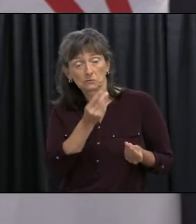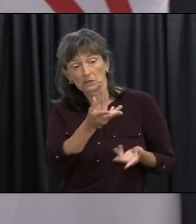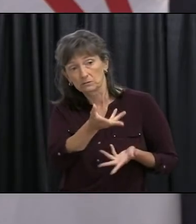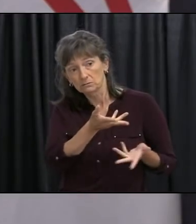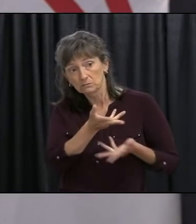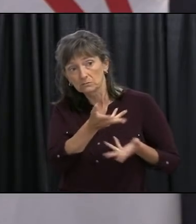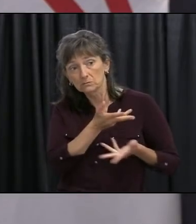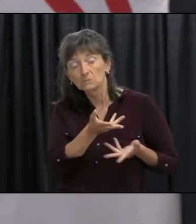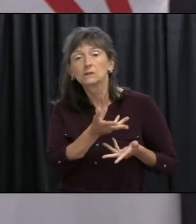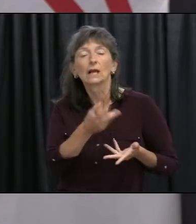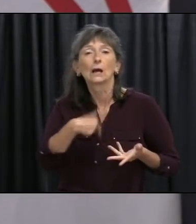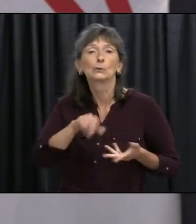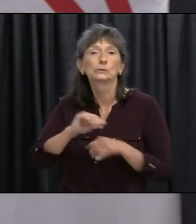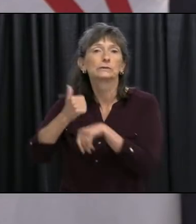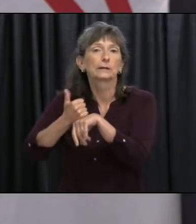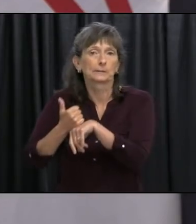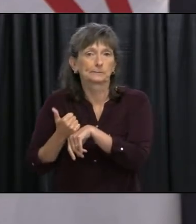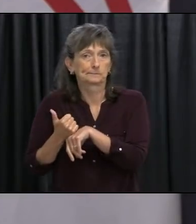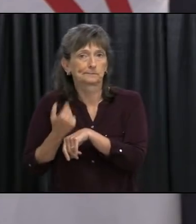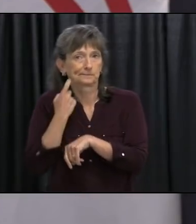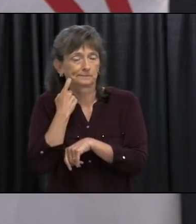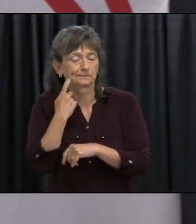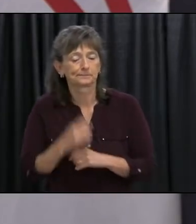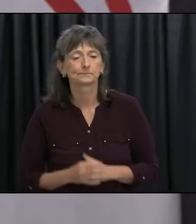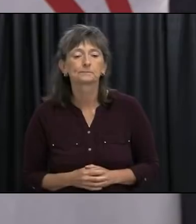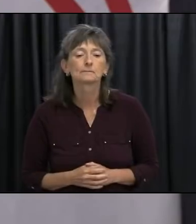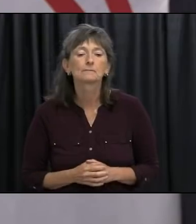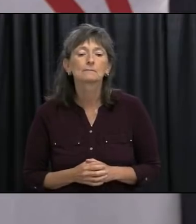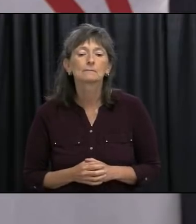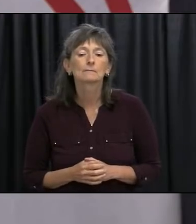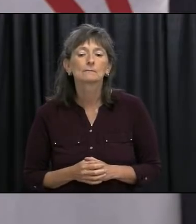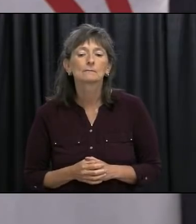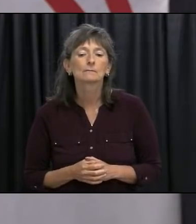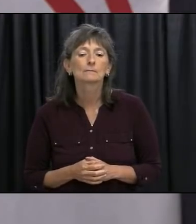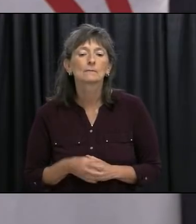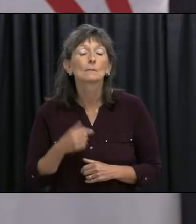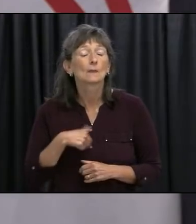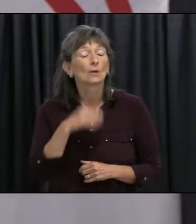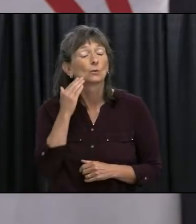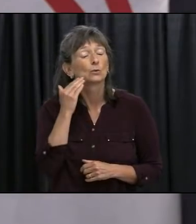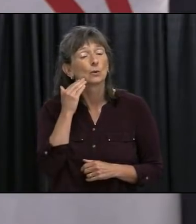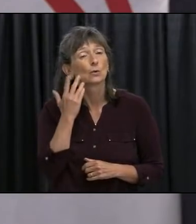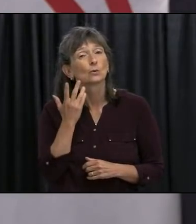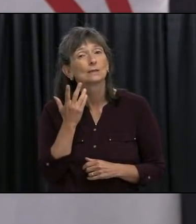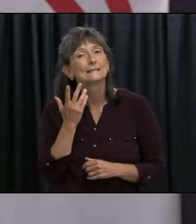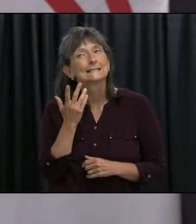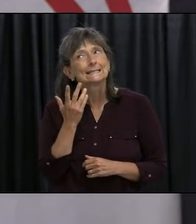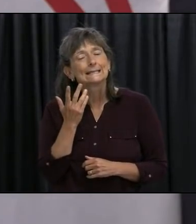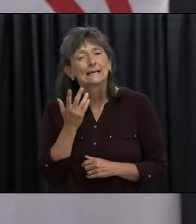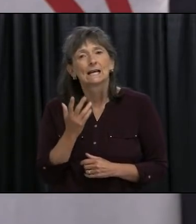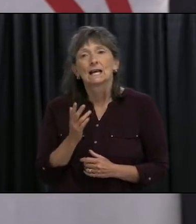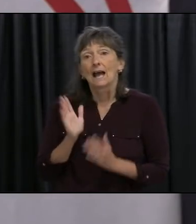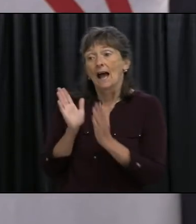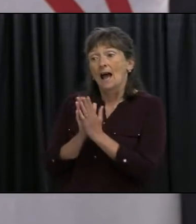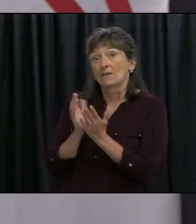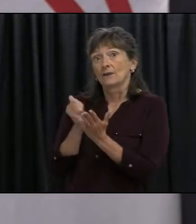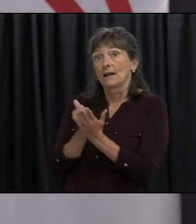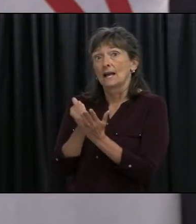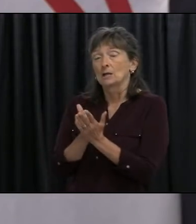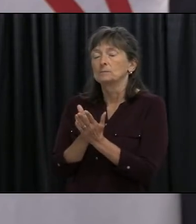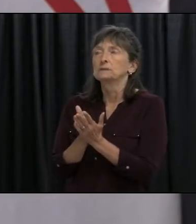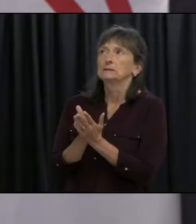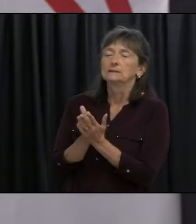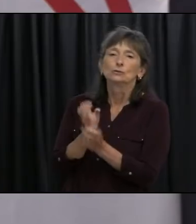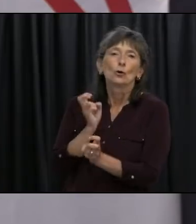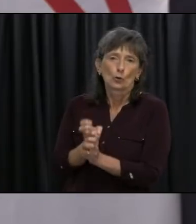some meetings that I had with them recently. Now, we also recognize that reaching out for help is not always easy. It can be very stressful,